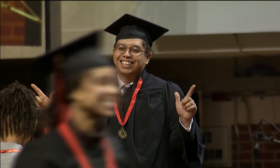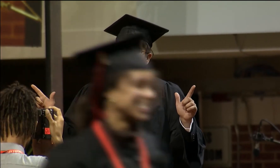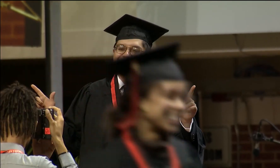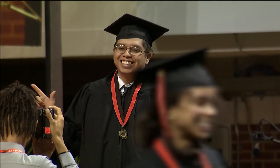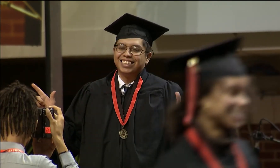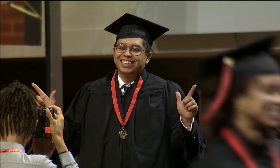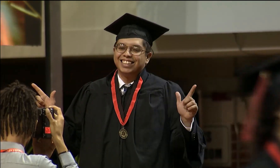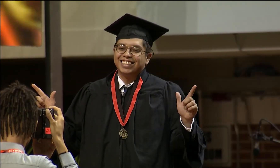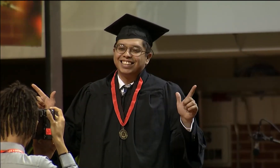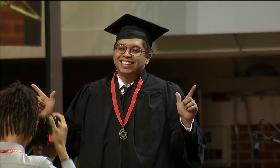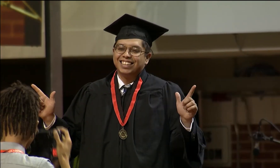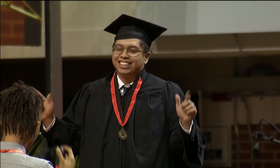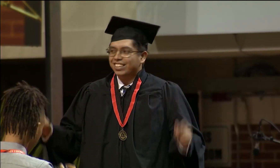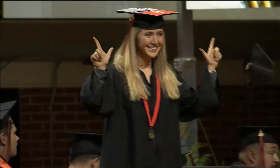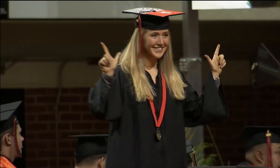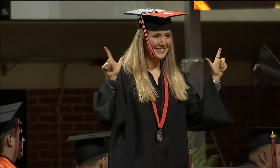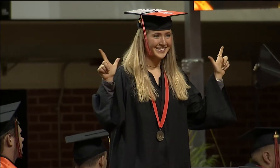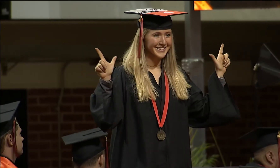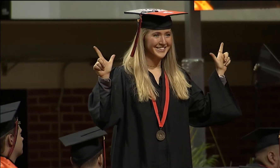Luis Perez.